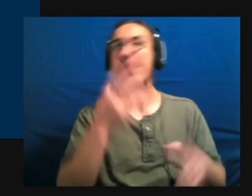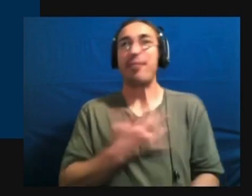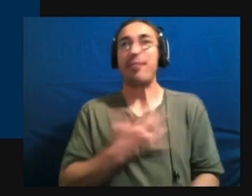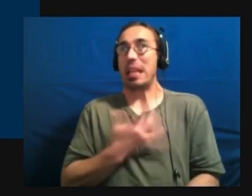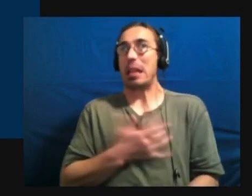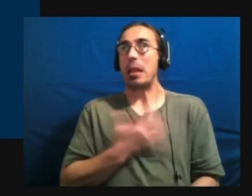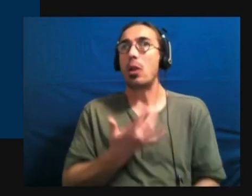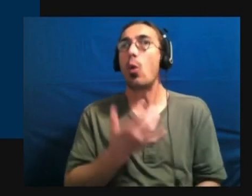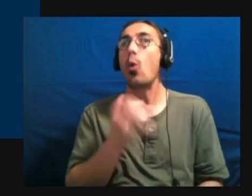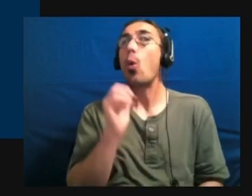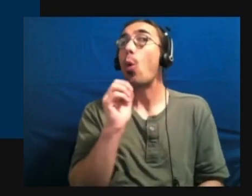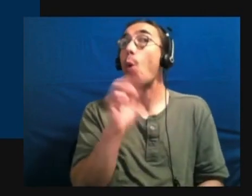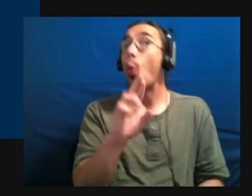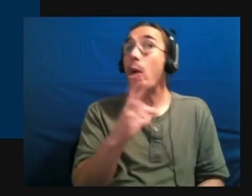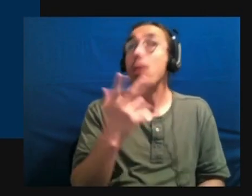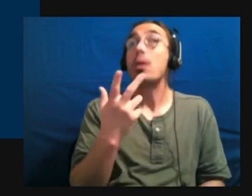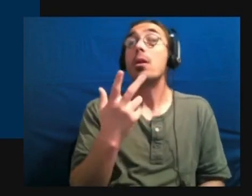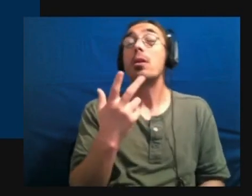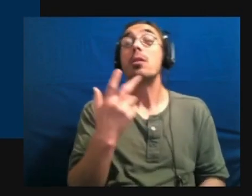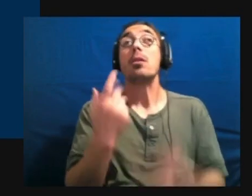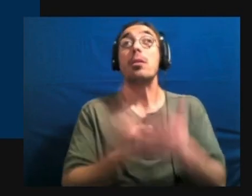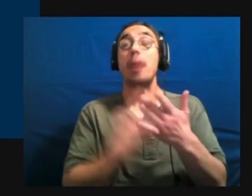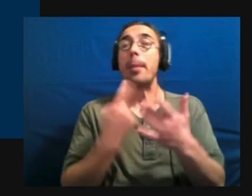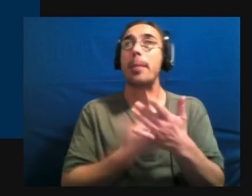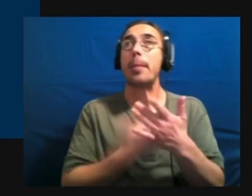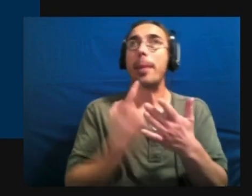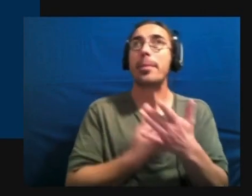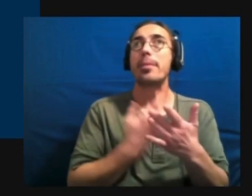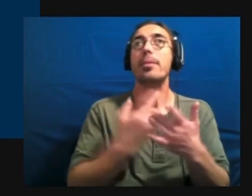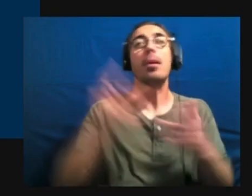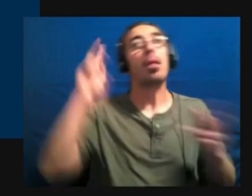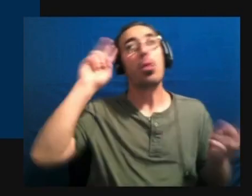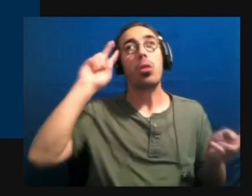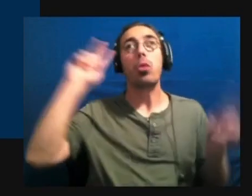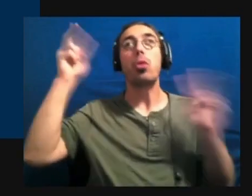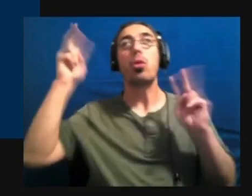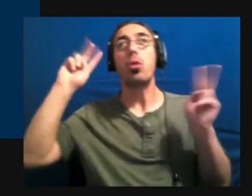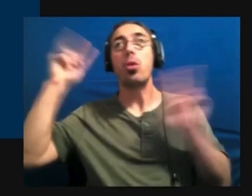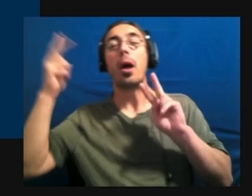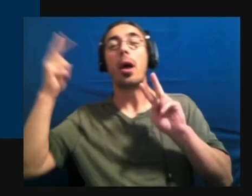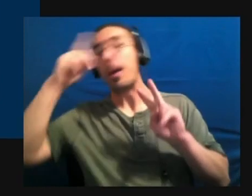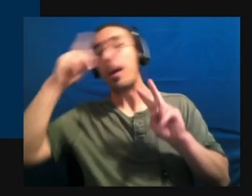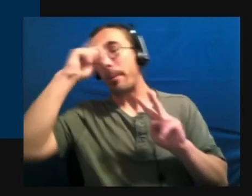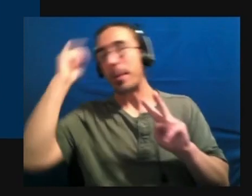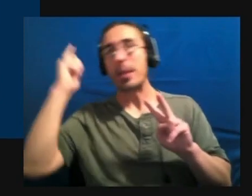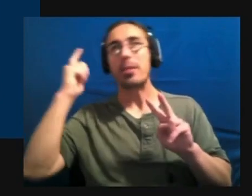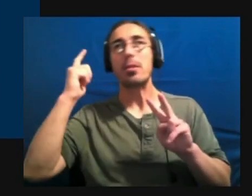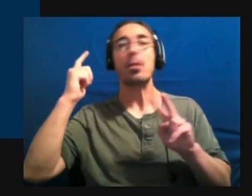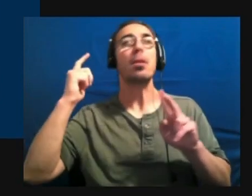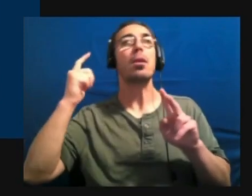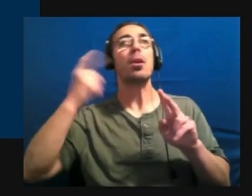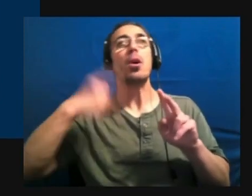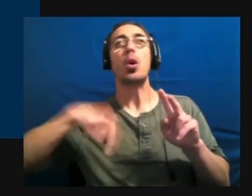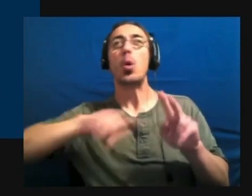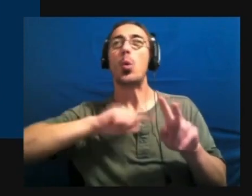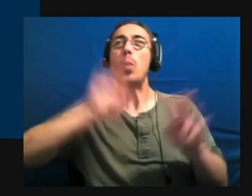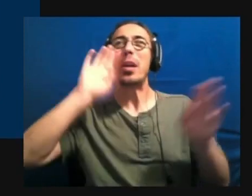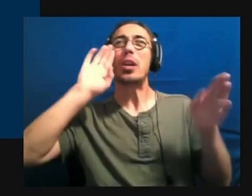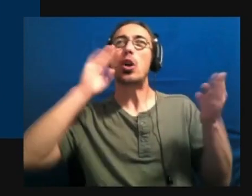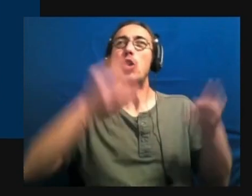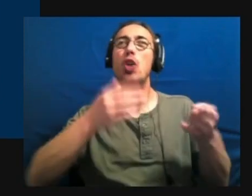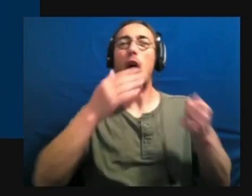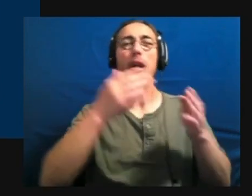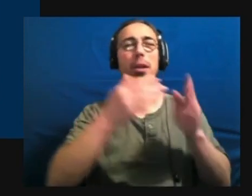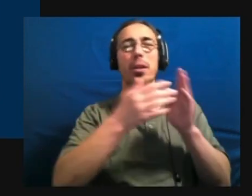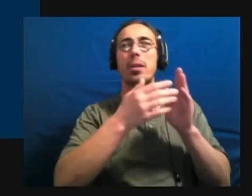or understood and deeply known, because we focus so much on those, quote, lagging skills